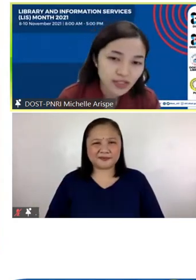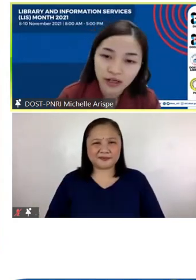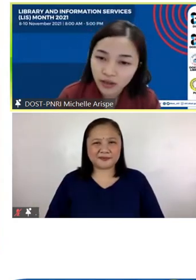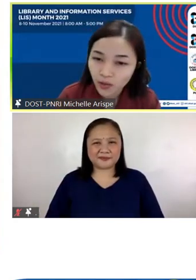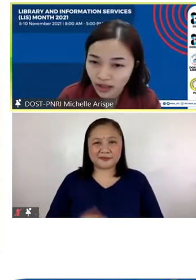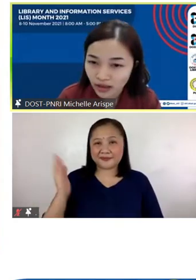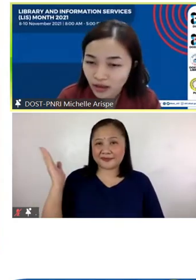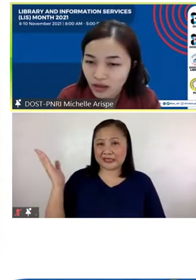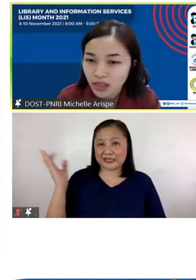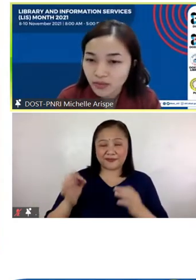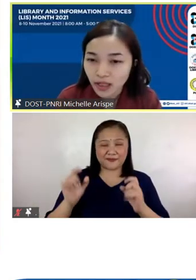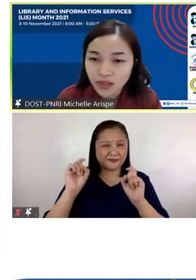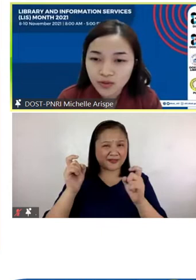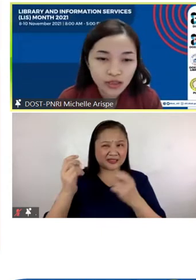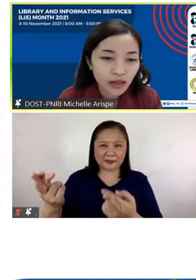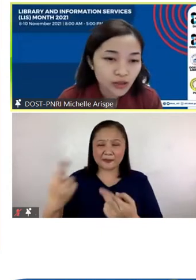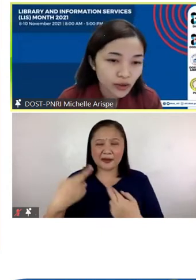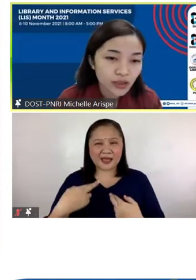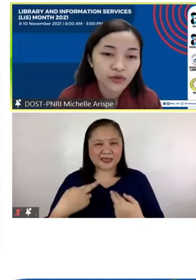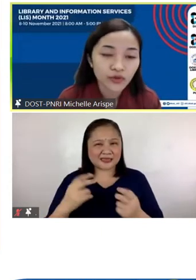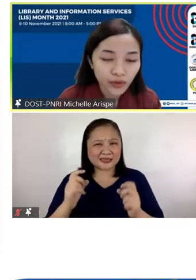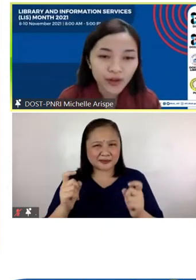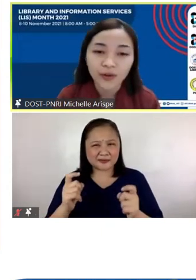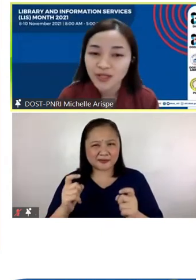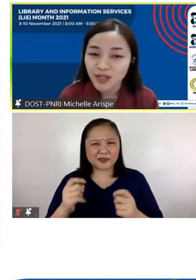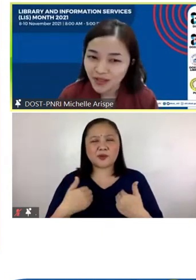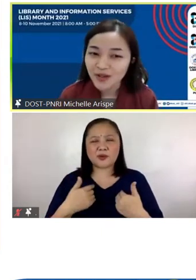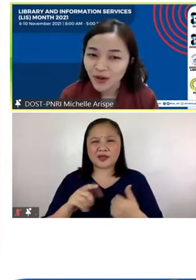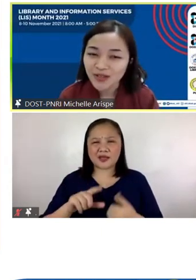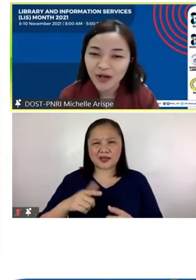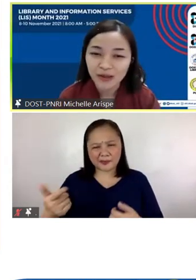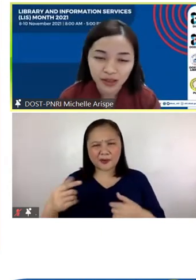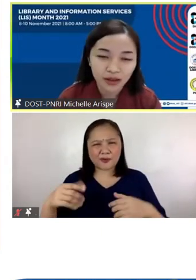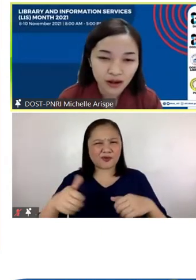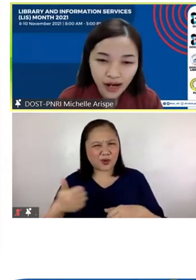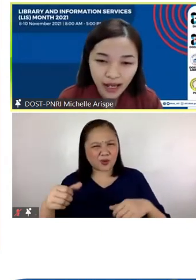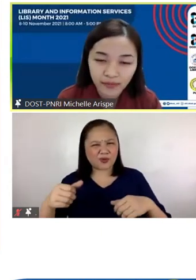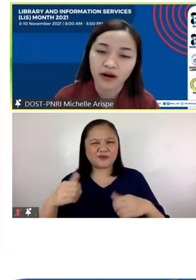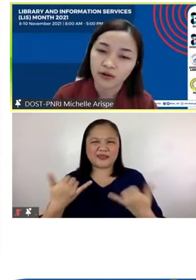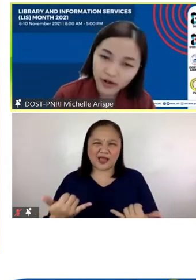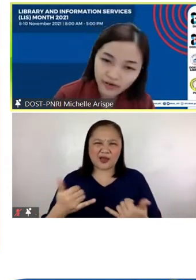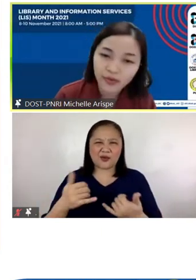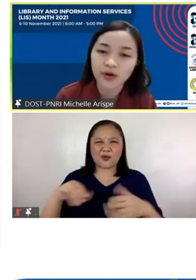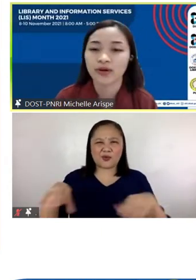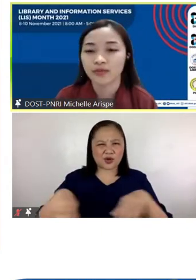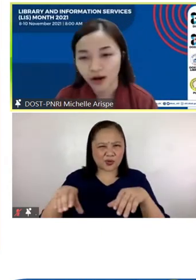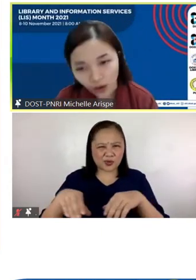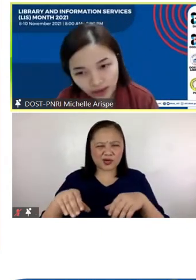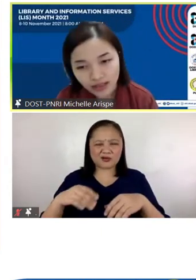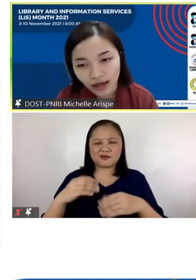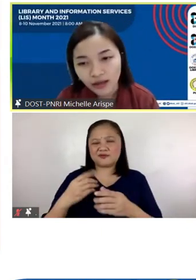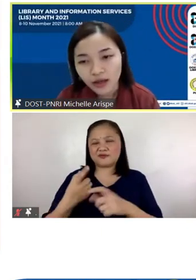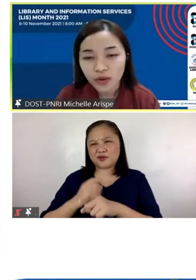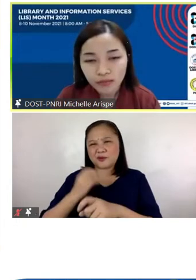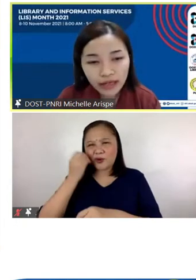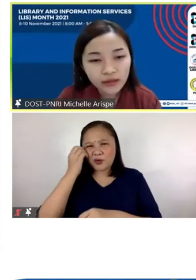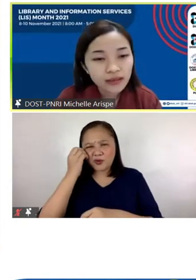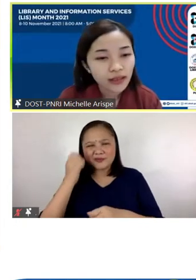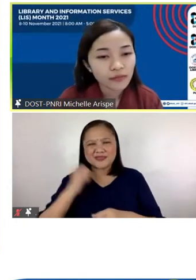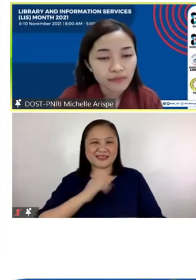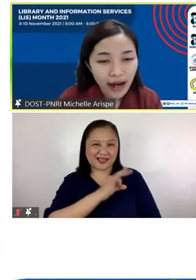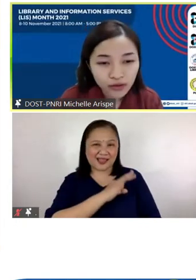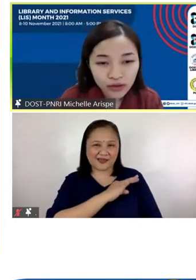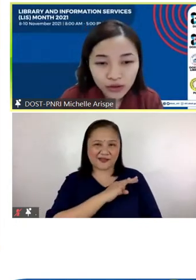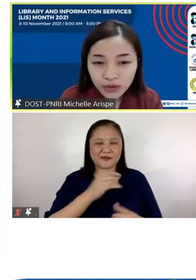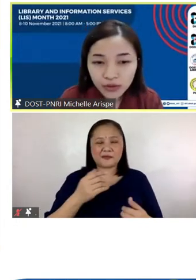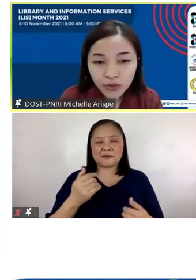a response right away. Sometimes with the alternative work arrangements also at PNRI, may mga work from home, may mga on-site, we might